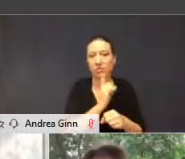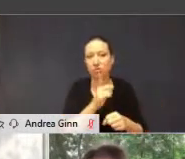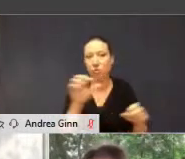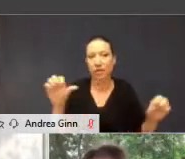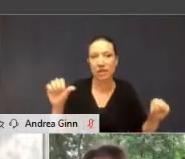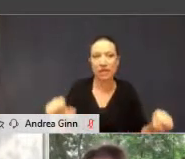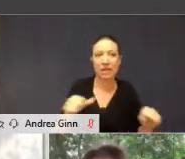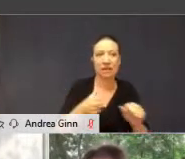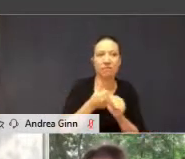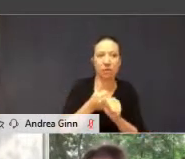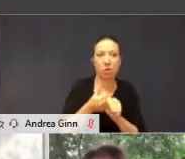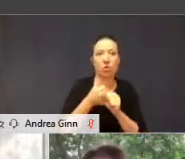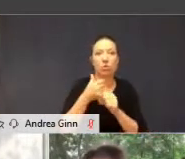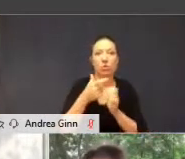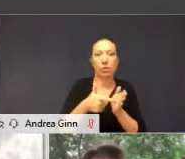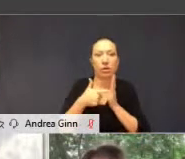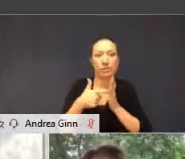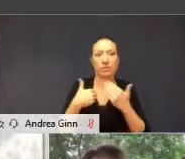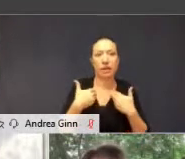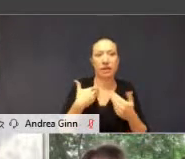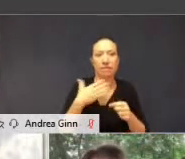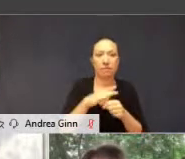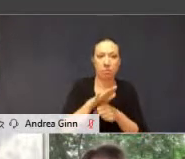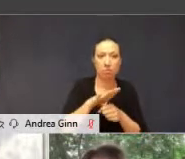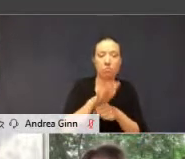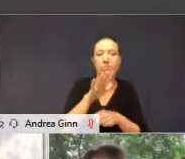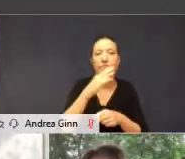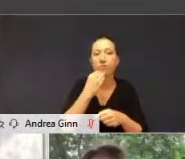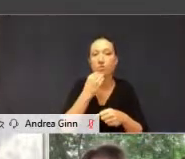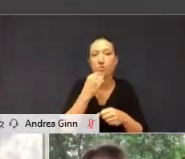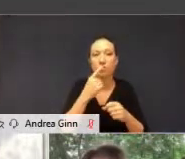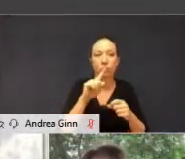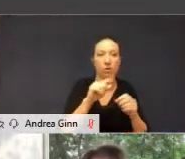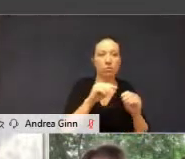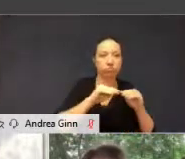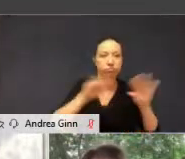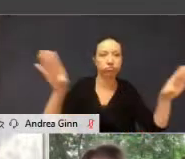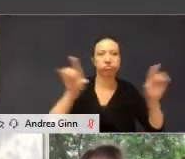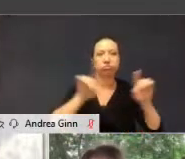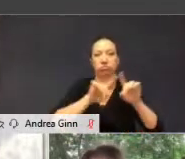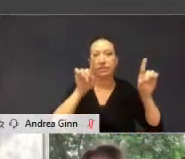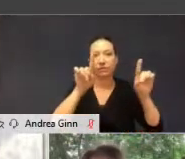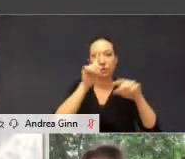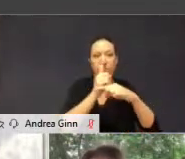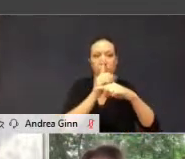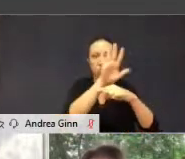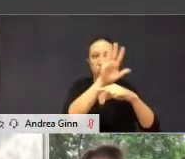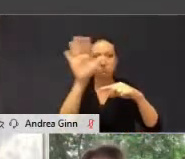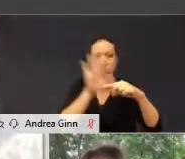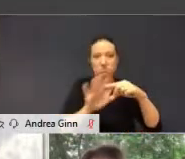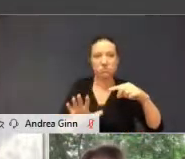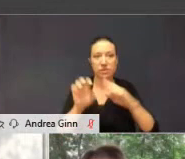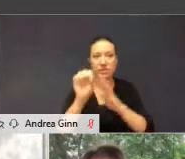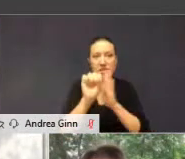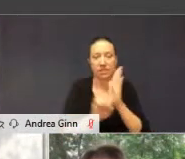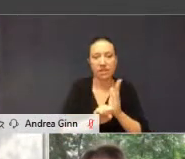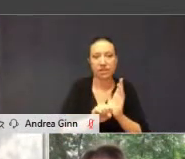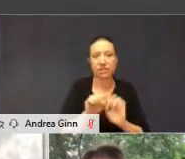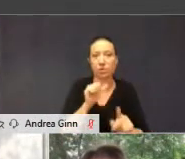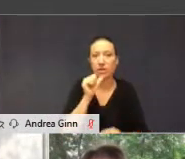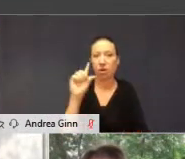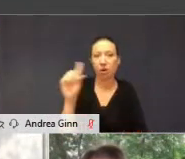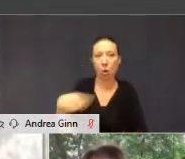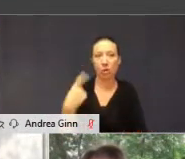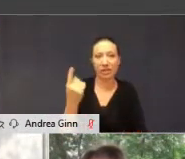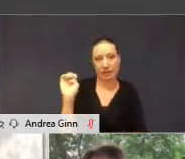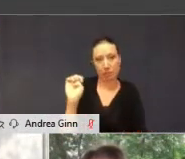is the appropriate amount of food to all state areas as needed. So that will no longer be just an emergency